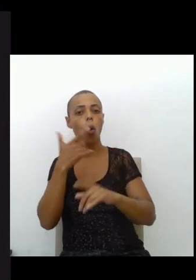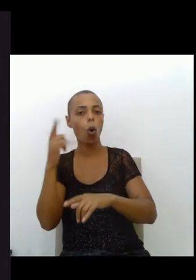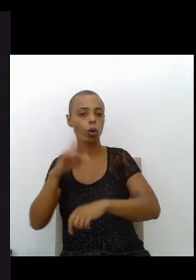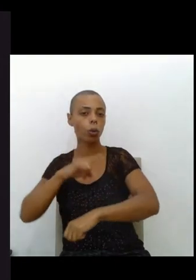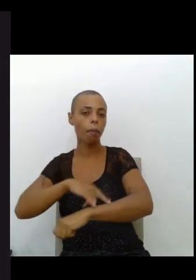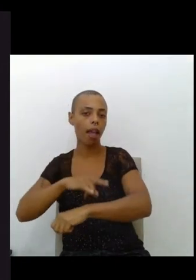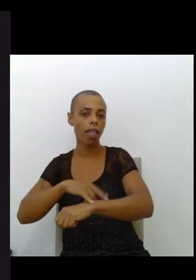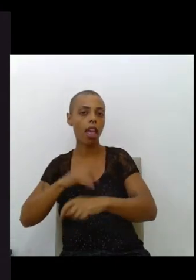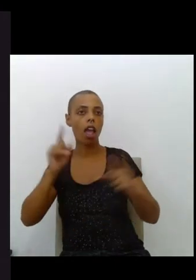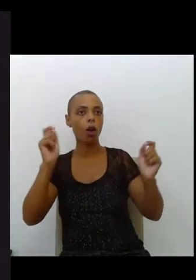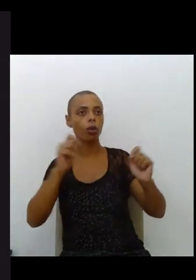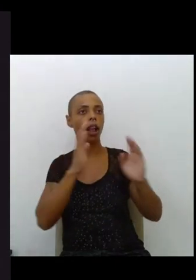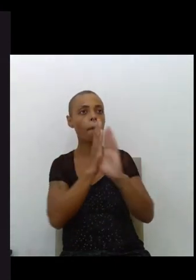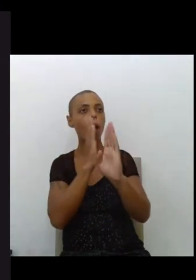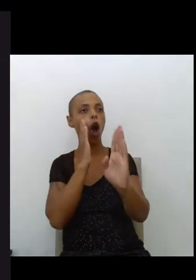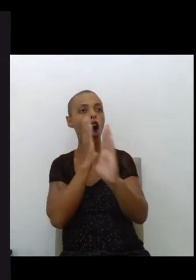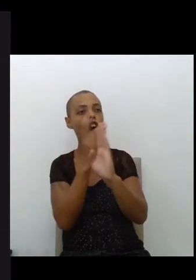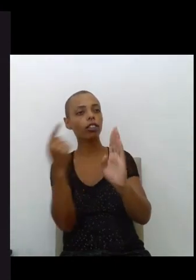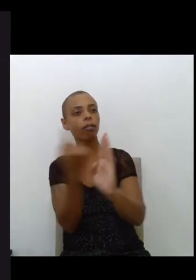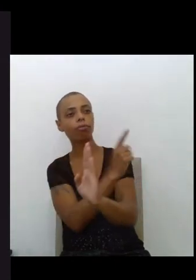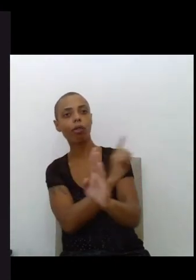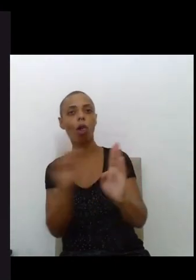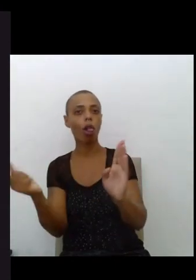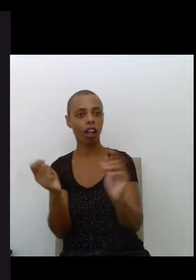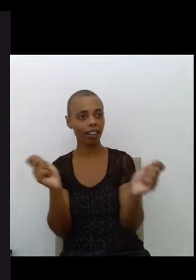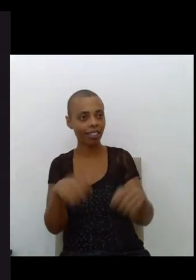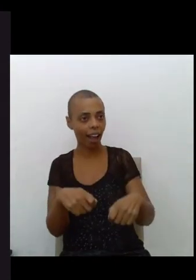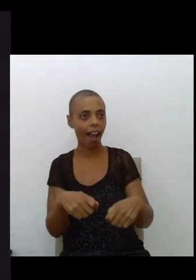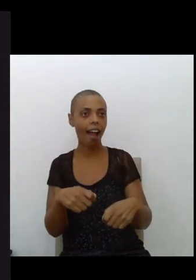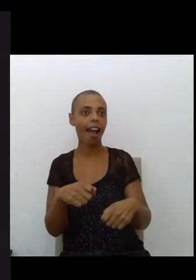as an example of the couple you mentioned